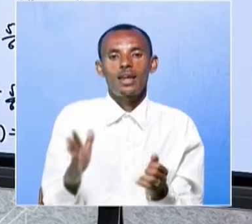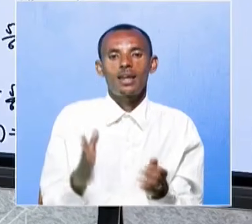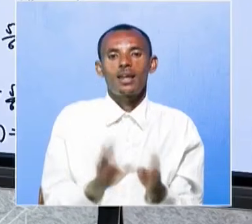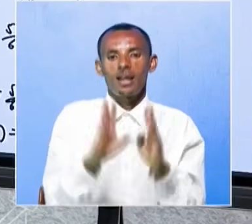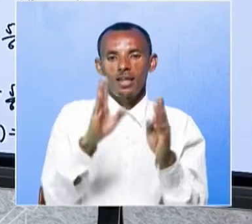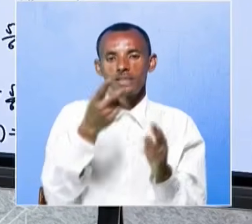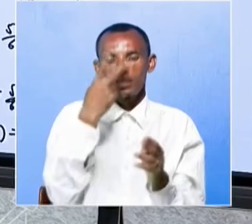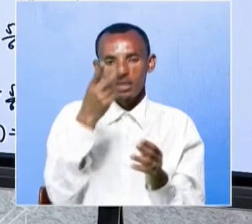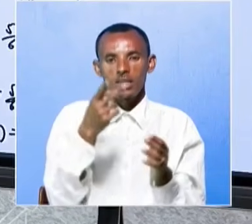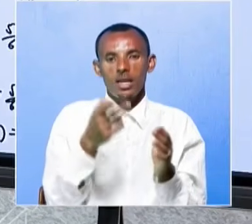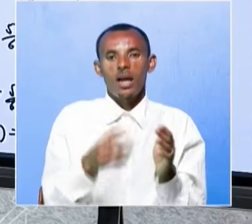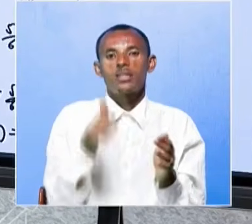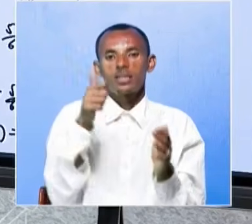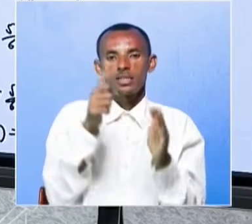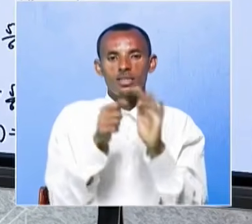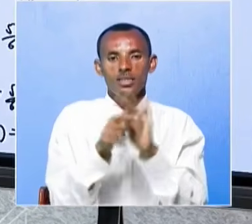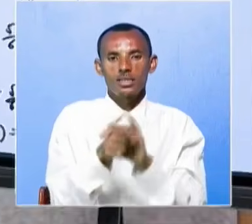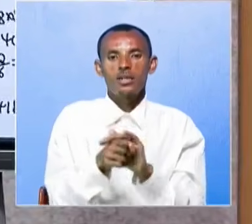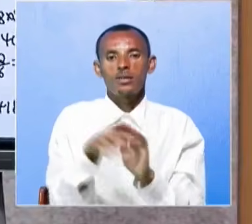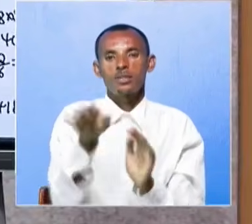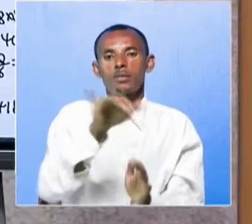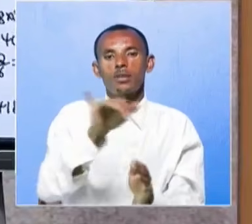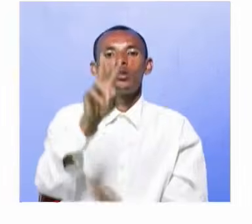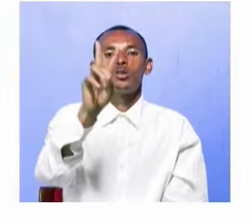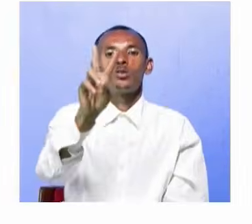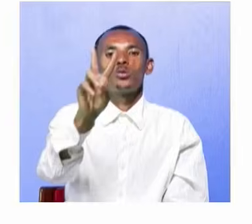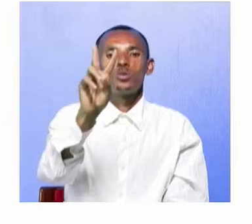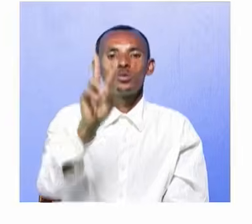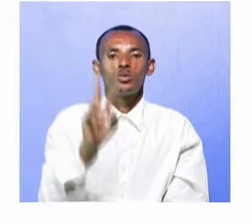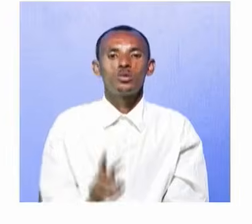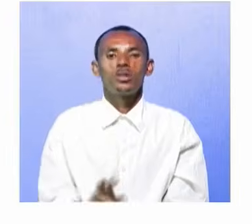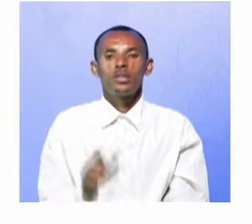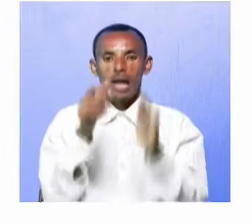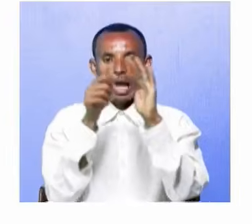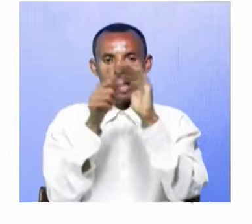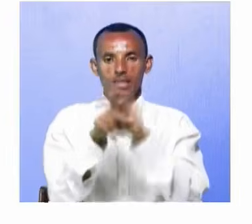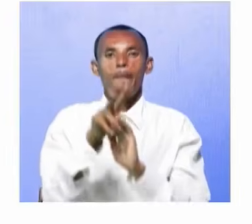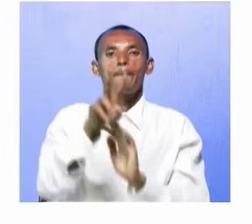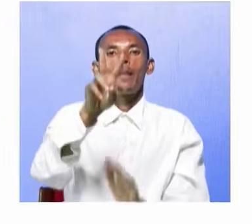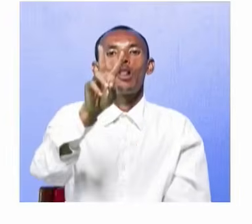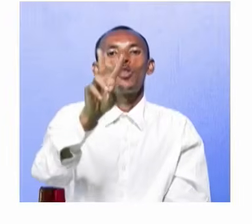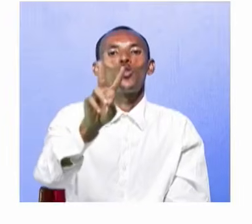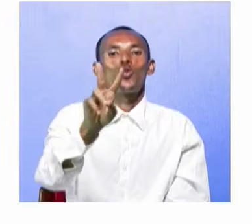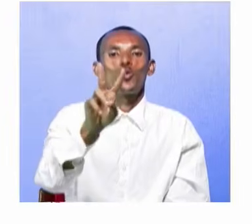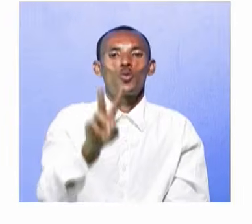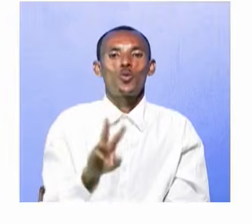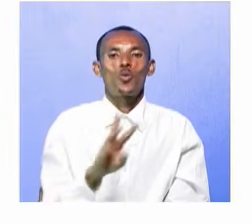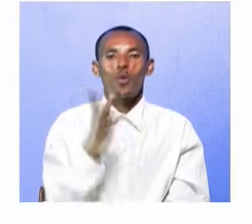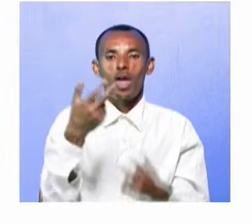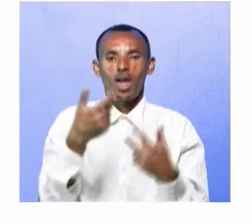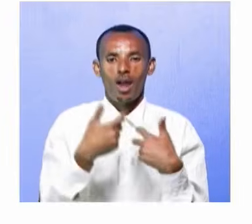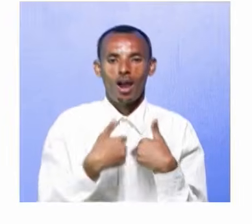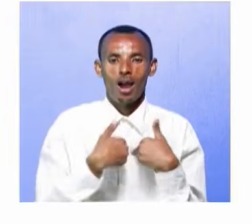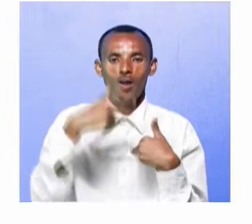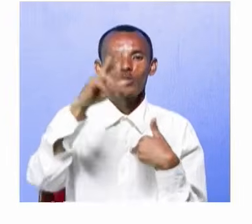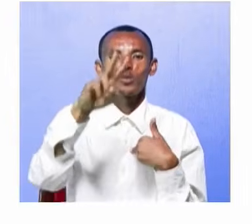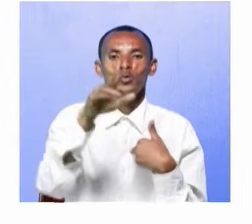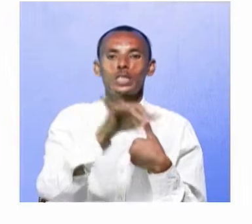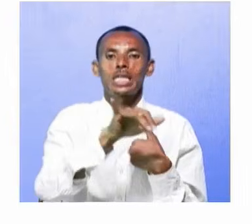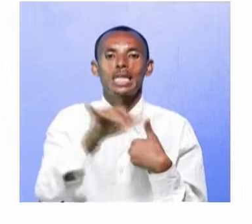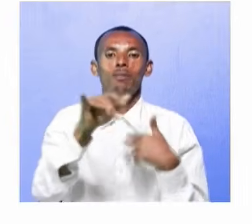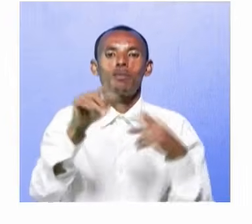see some other example regarding similarity of triangles. In example 2, we have two similar